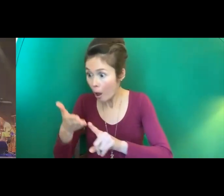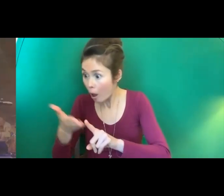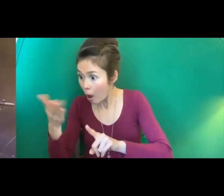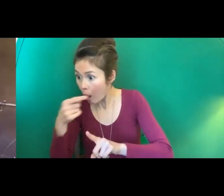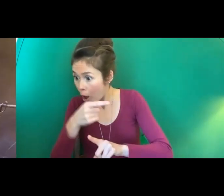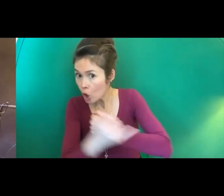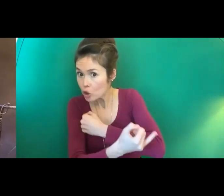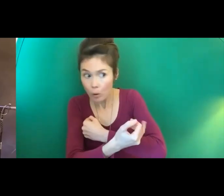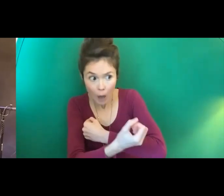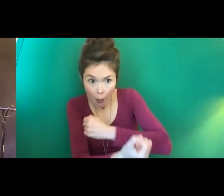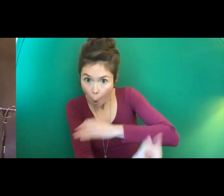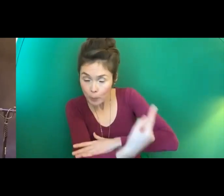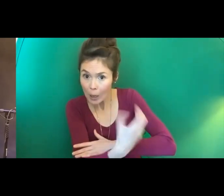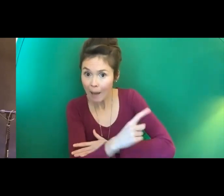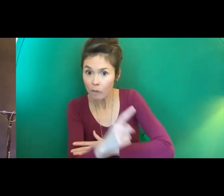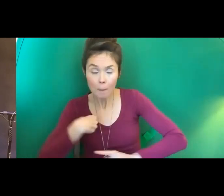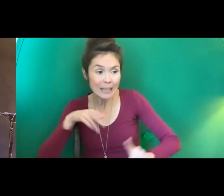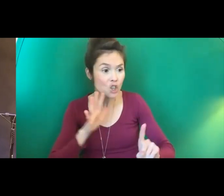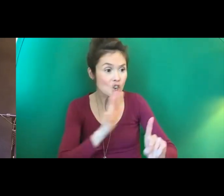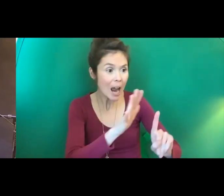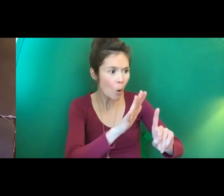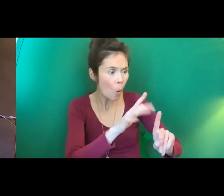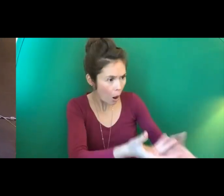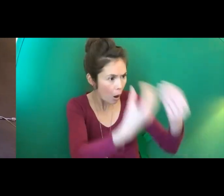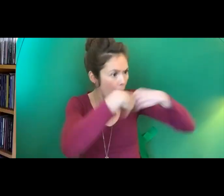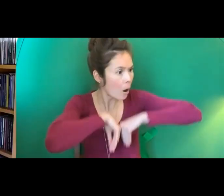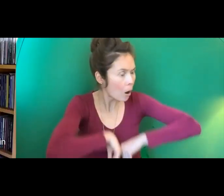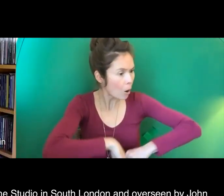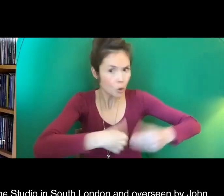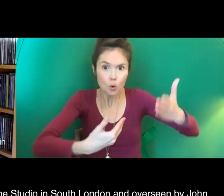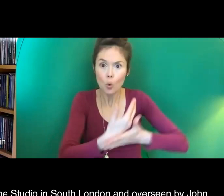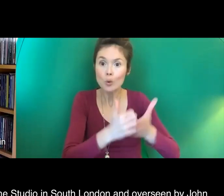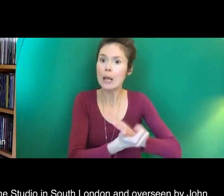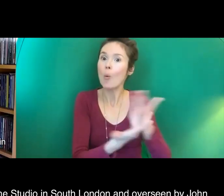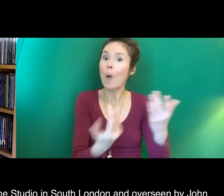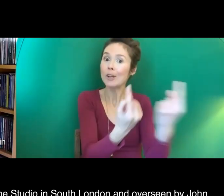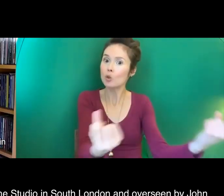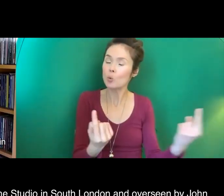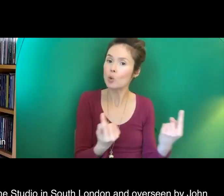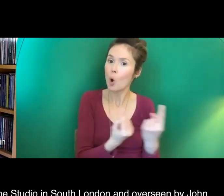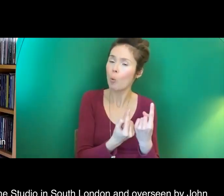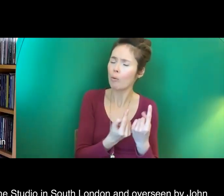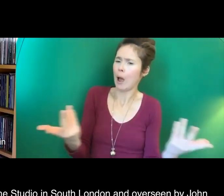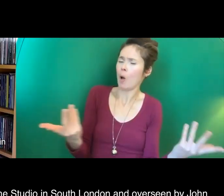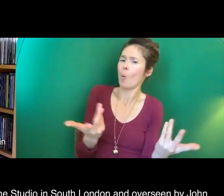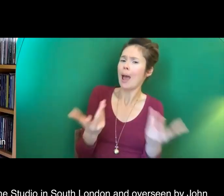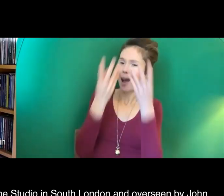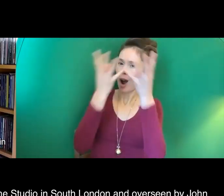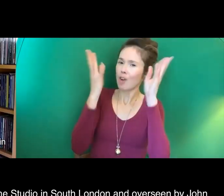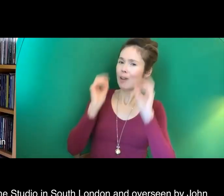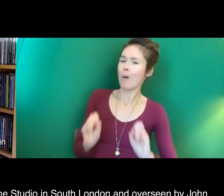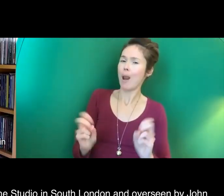the recording studio and pick up some new skills along the way. The sessions would be held at Crown Lane Studio in